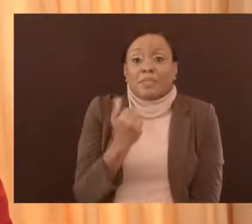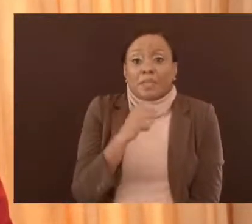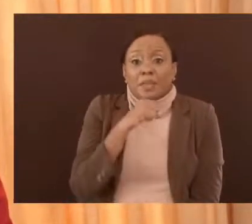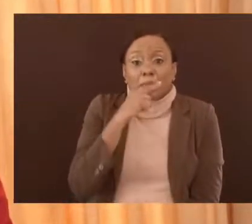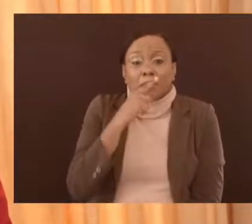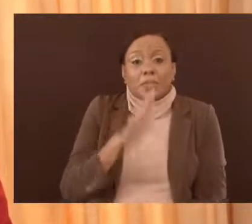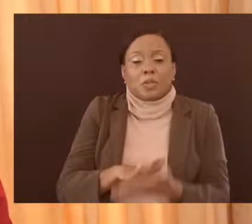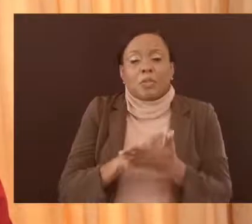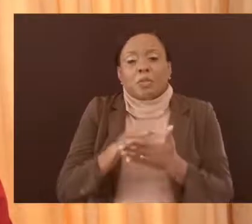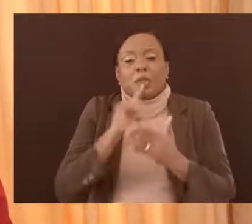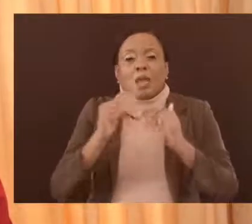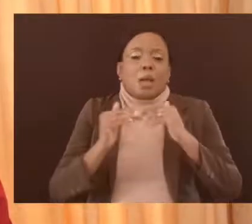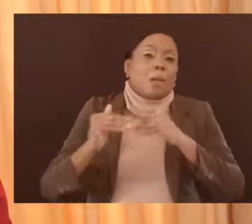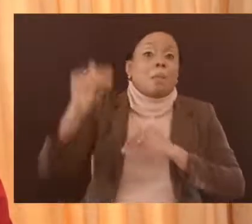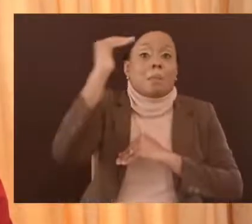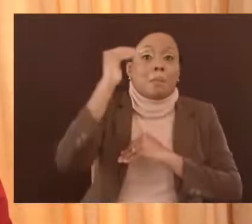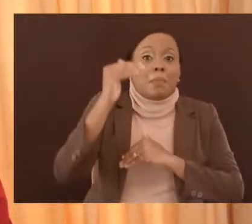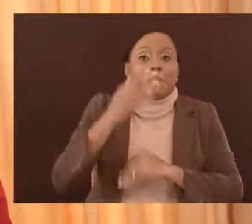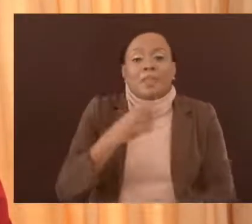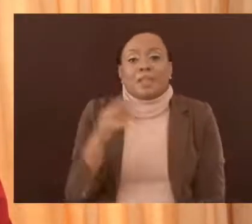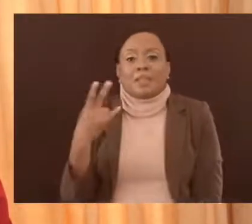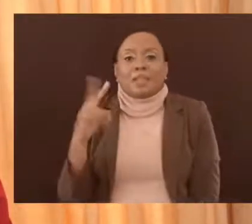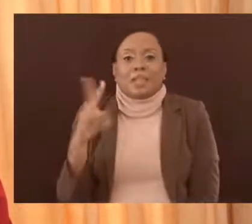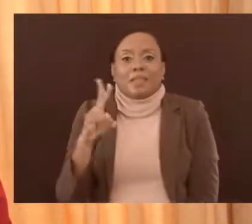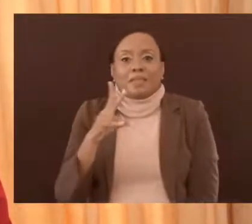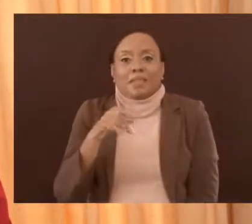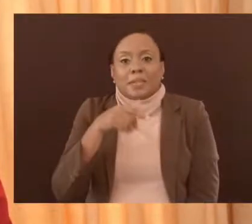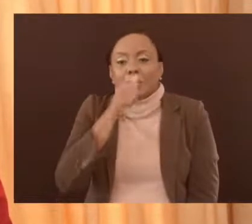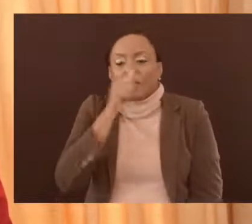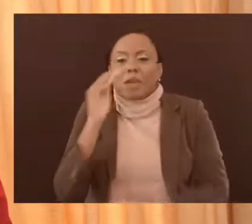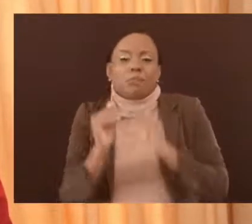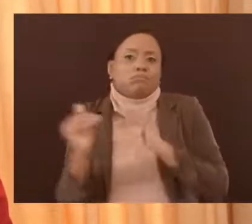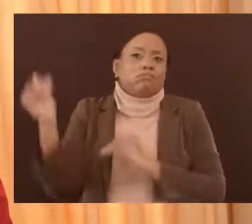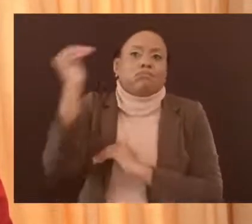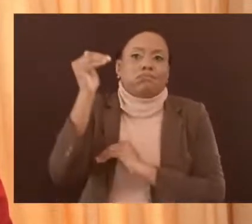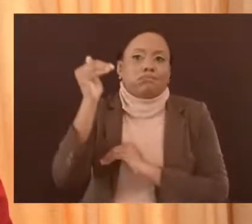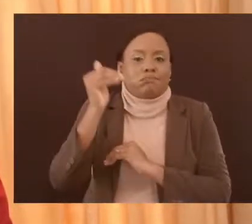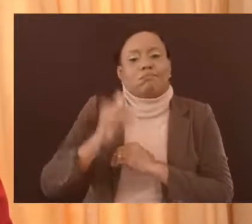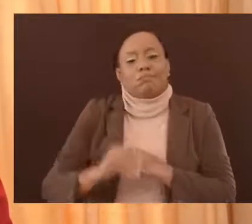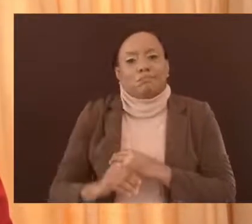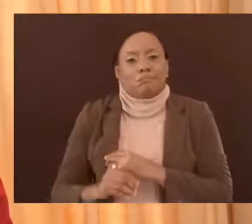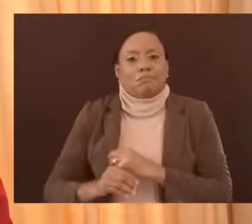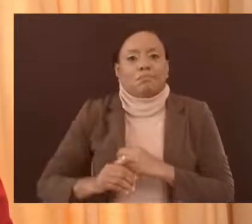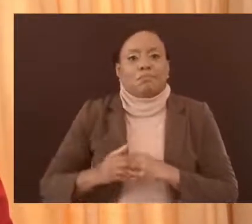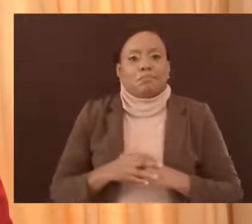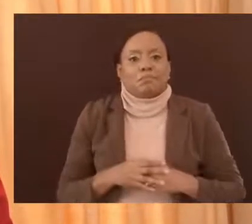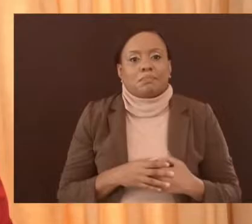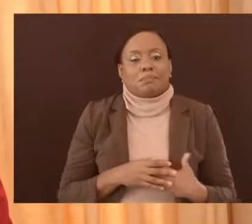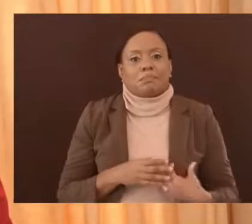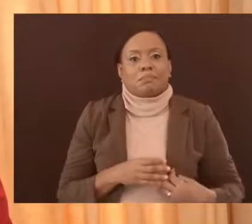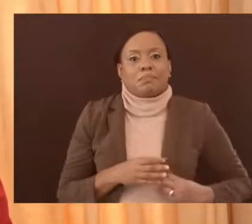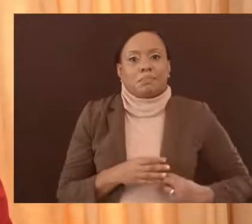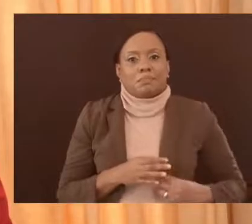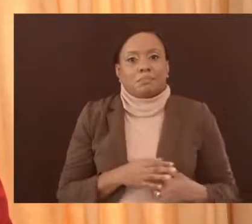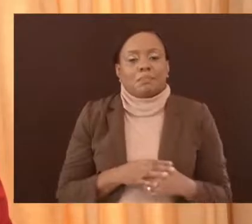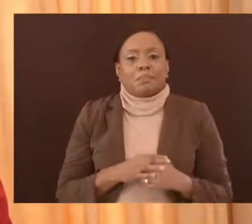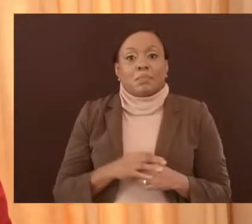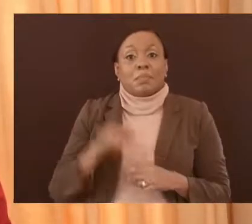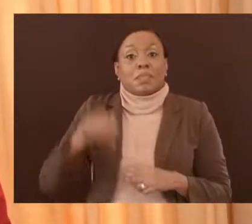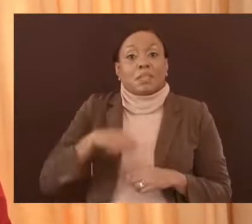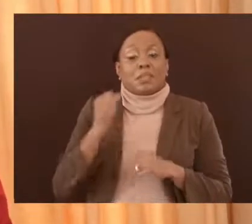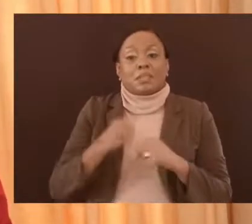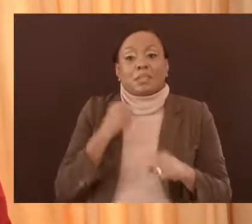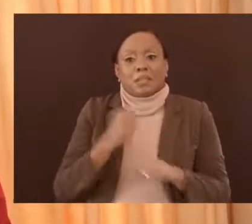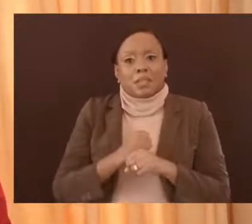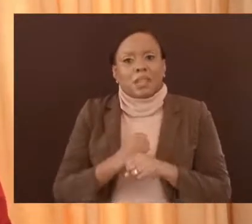public schools performed above the mean, and 17 private schools performed above the mean. However, the 2021 results for this year show that there